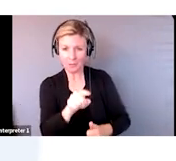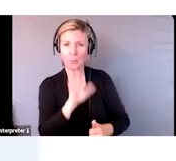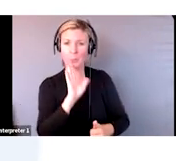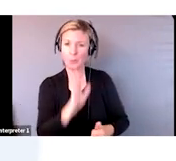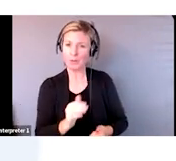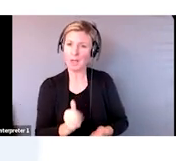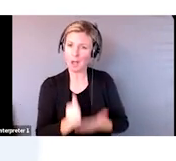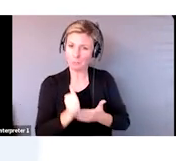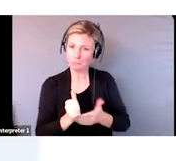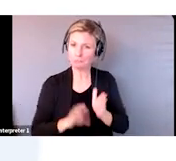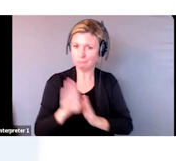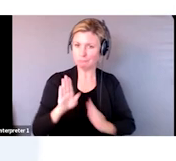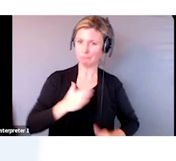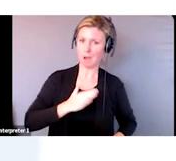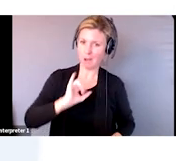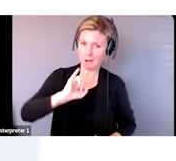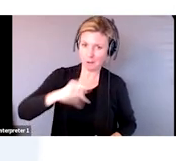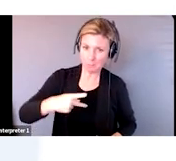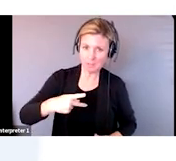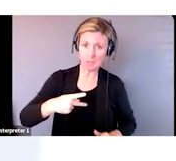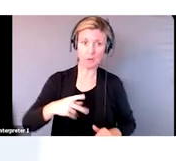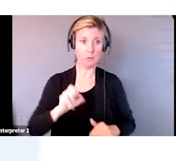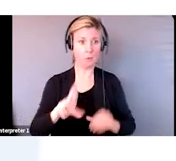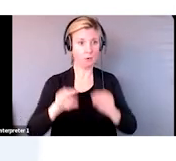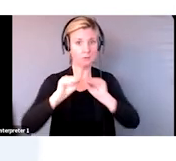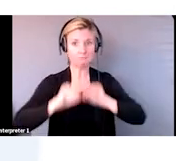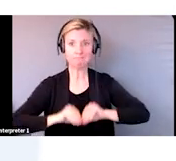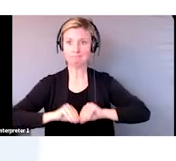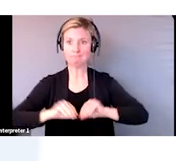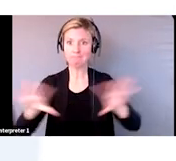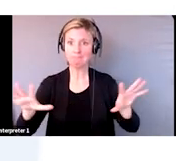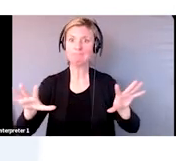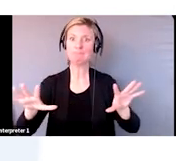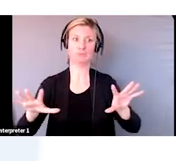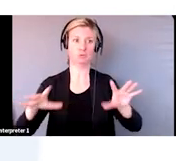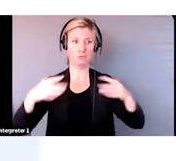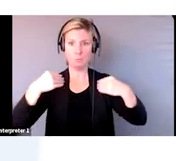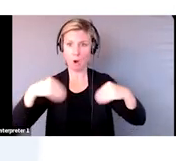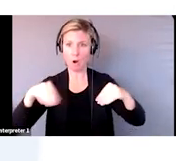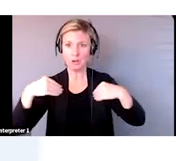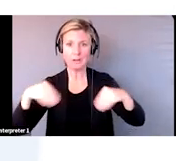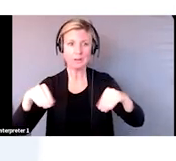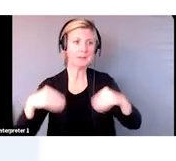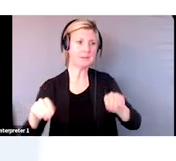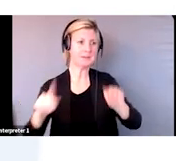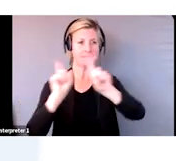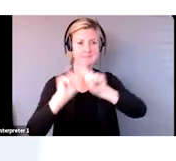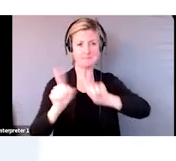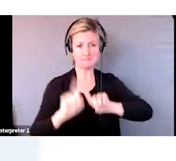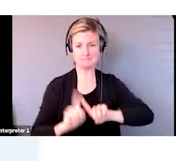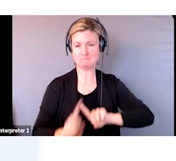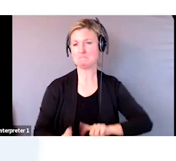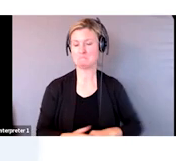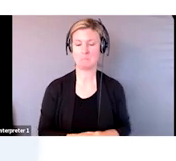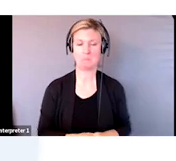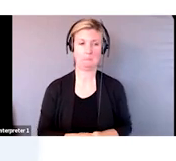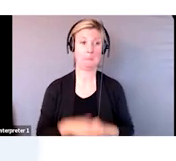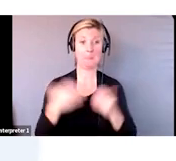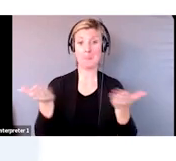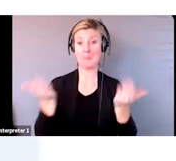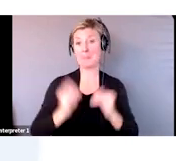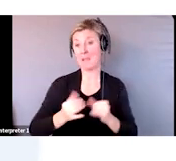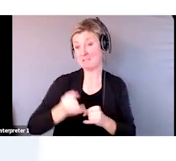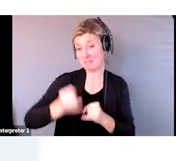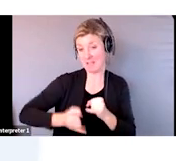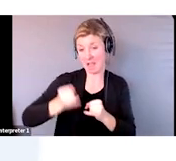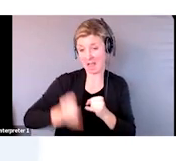to market? Would licensing contribute to your success? All of these things should be thought about. And finally, and again,